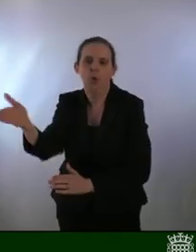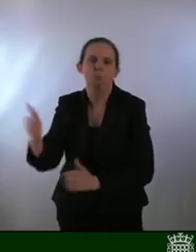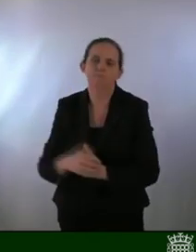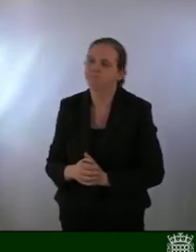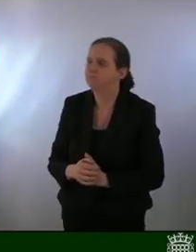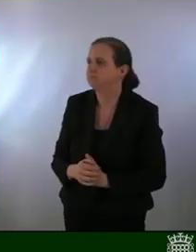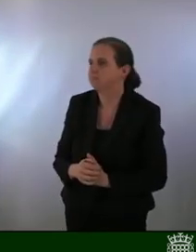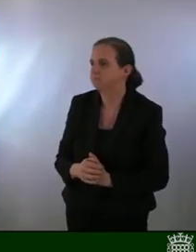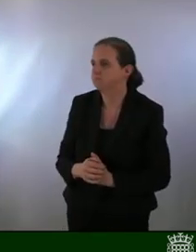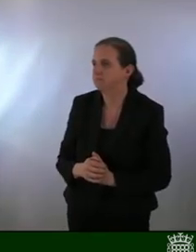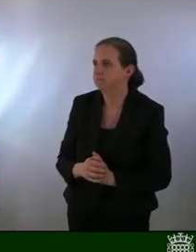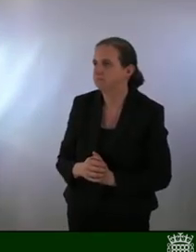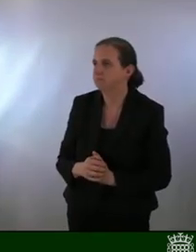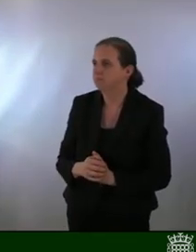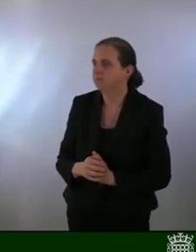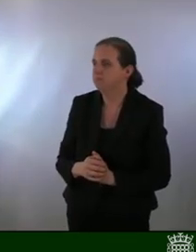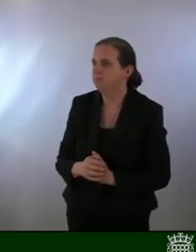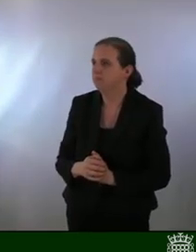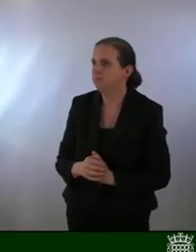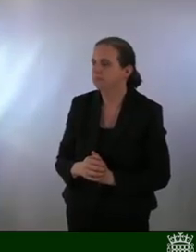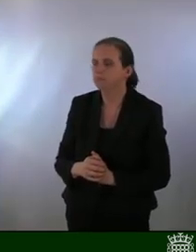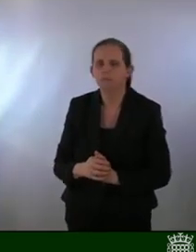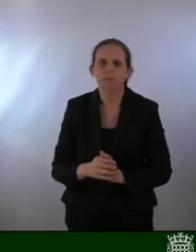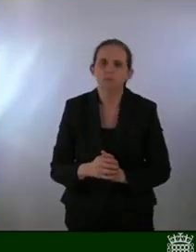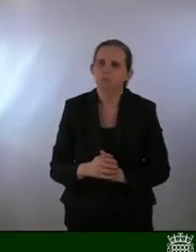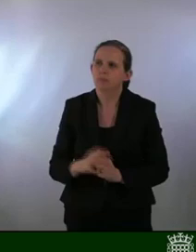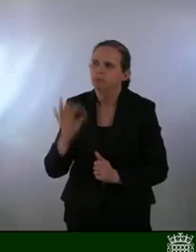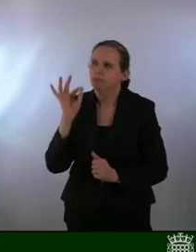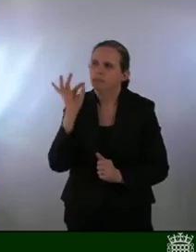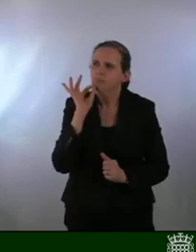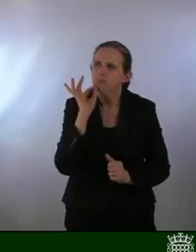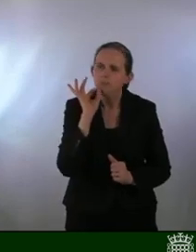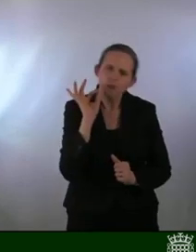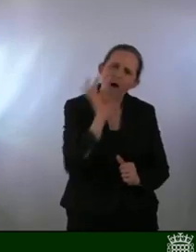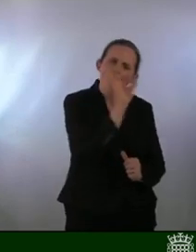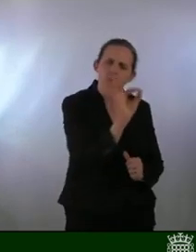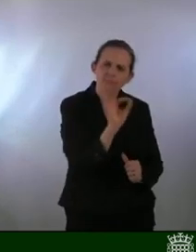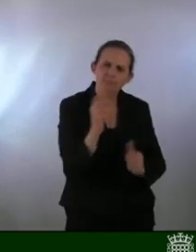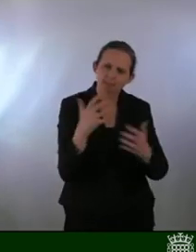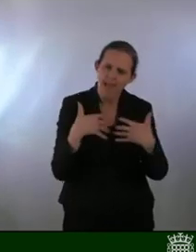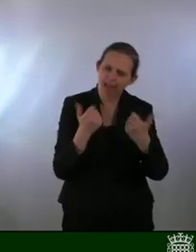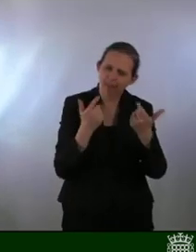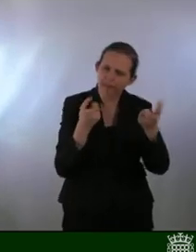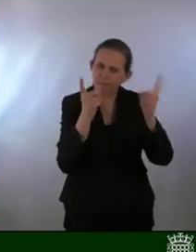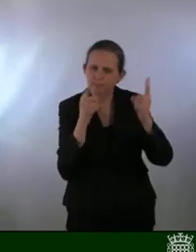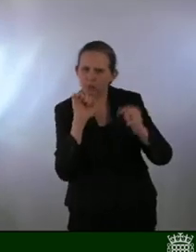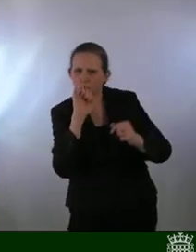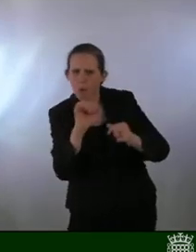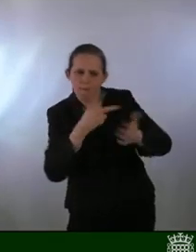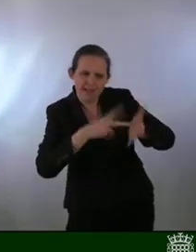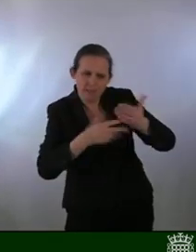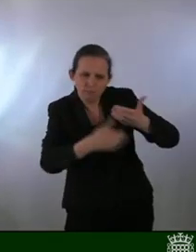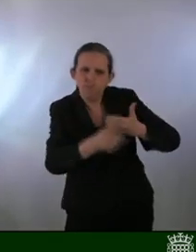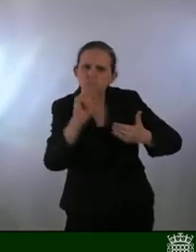the Health Secretary give some reassurance to the public about his plans for social care, which many